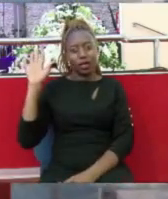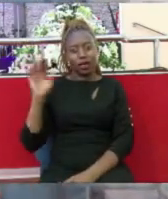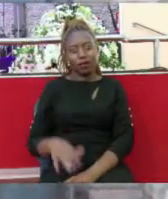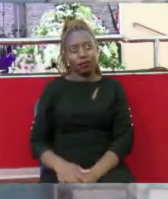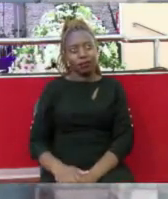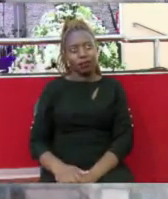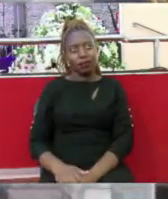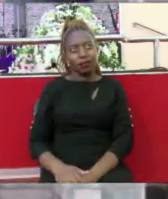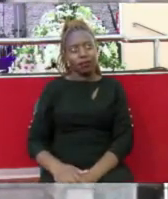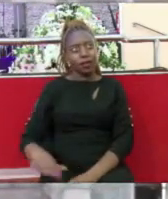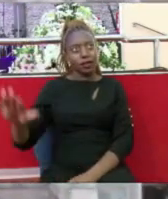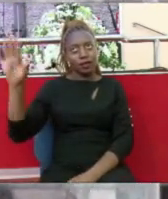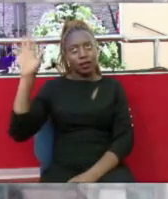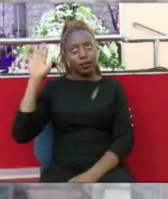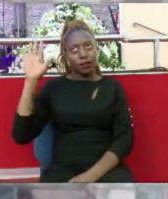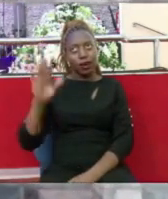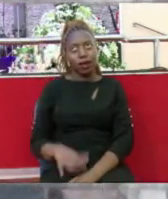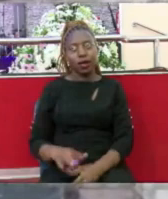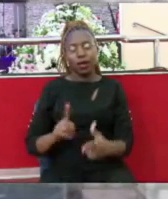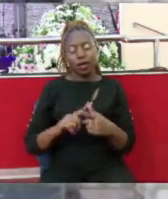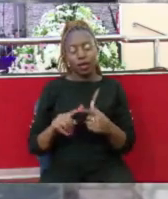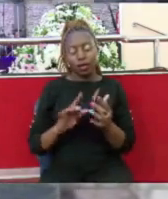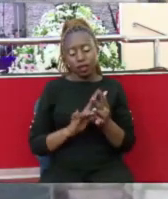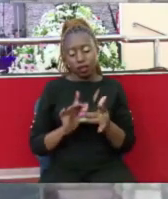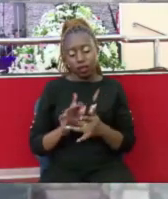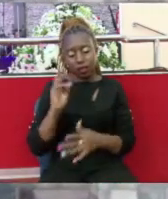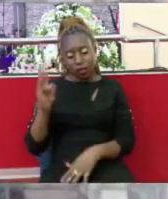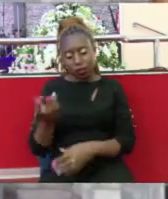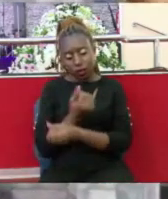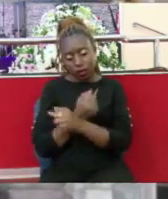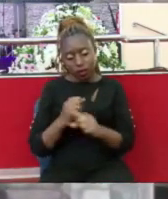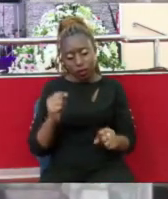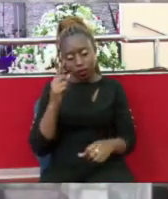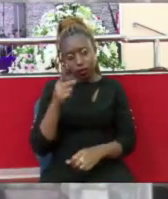your hand and Jesus is going to save you.